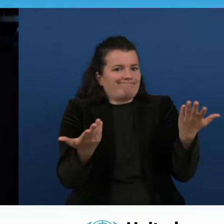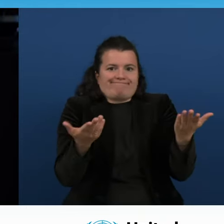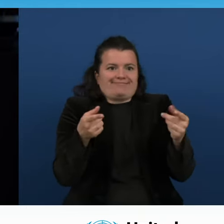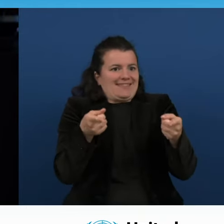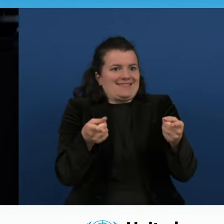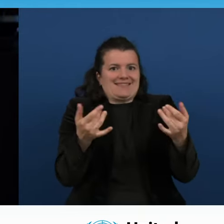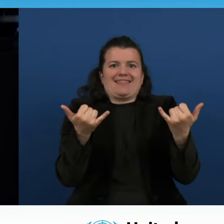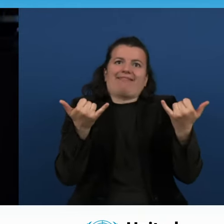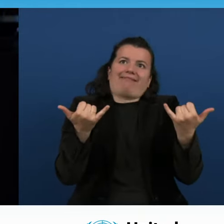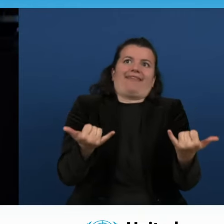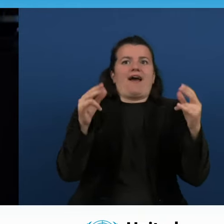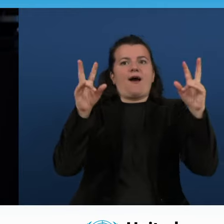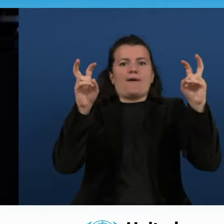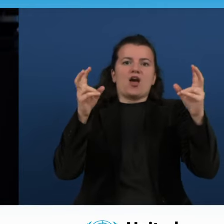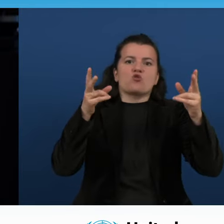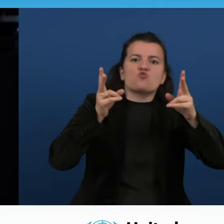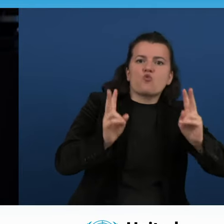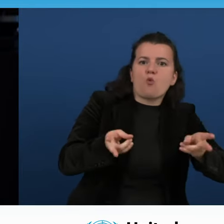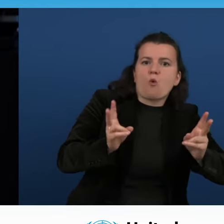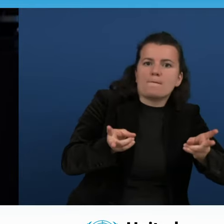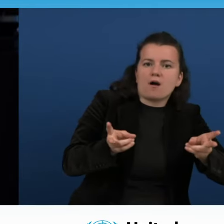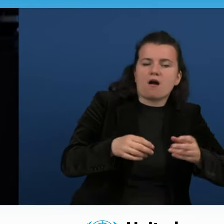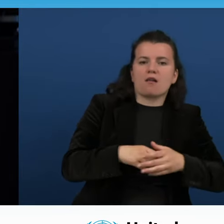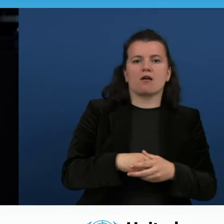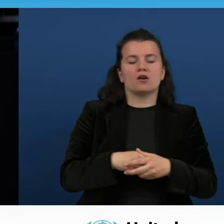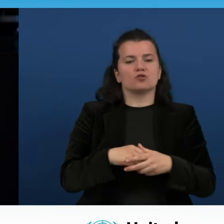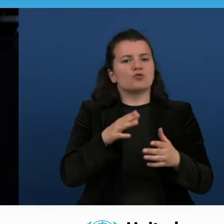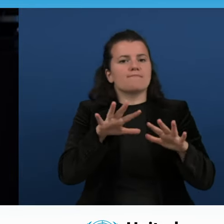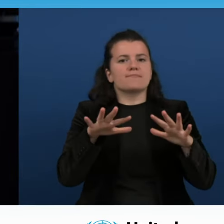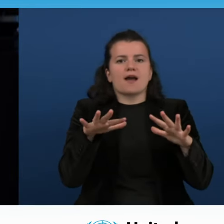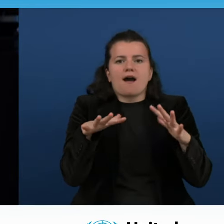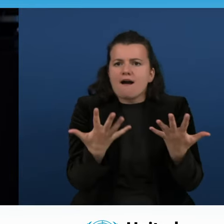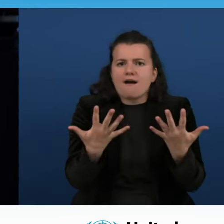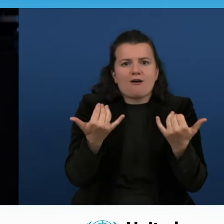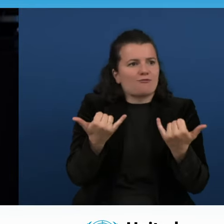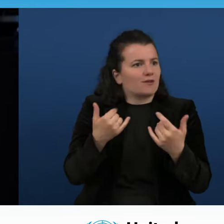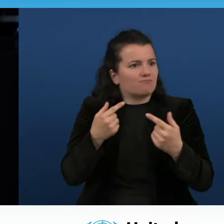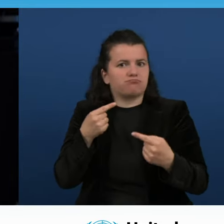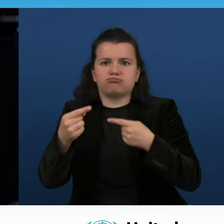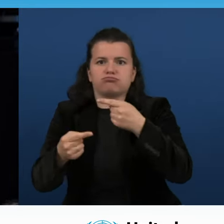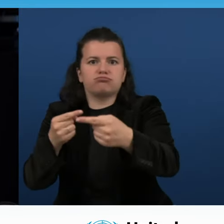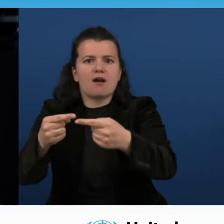So thank you, Augusta. First, I would say that we should